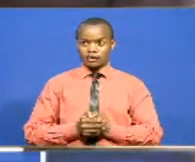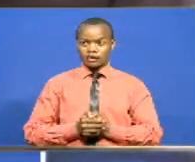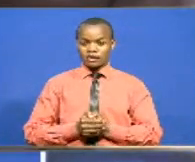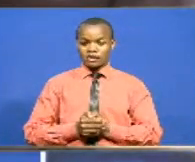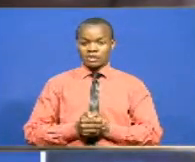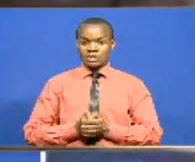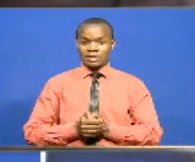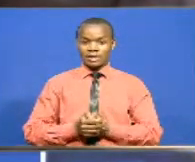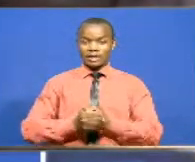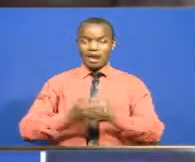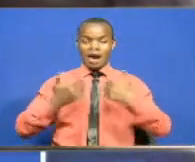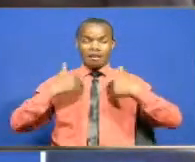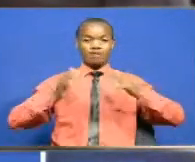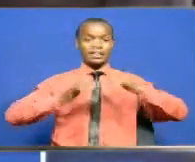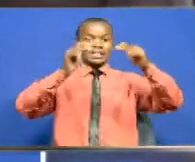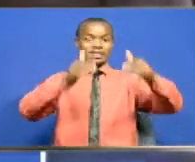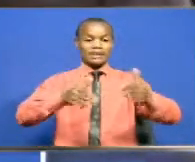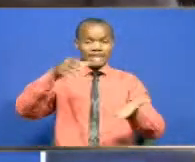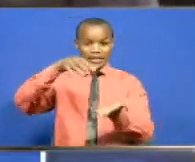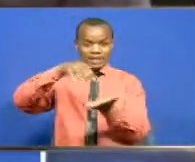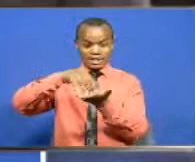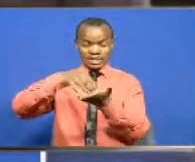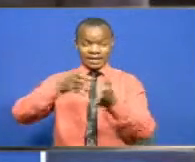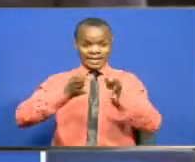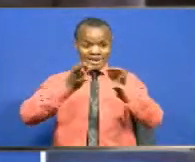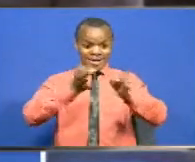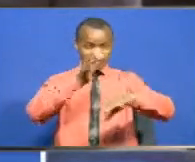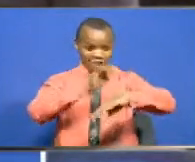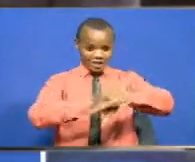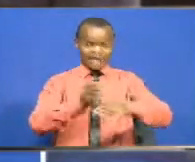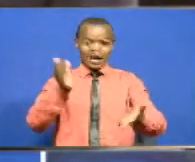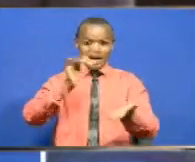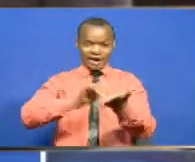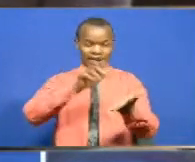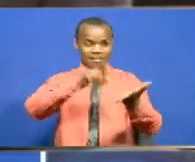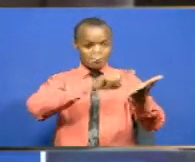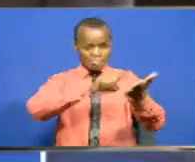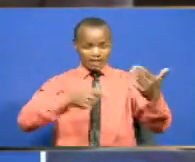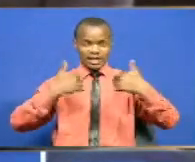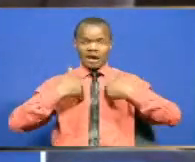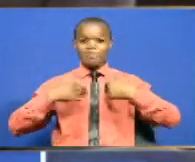It was a suspended sentence. If you particular na kosa lolote within 6 months,